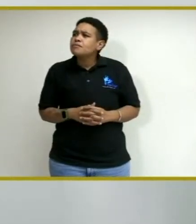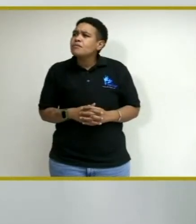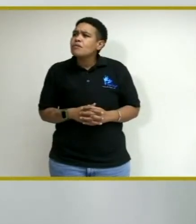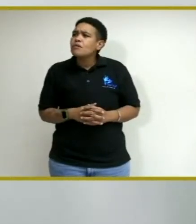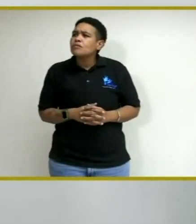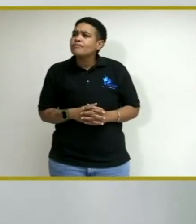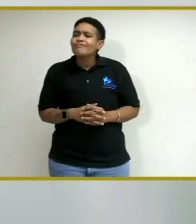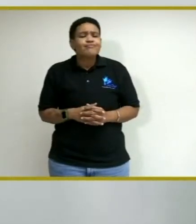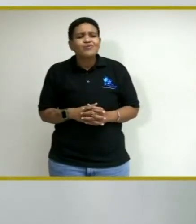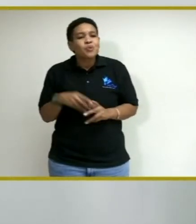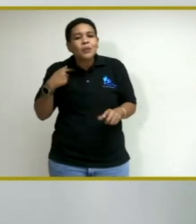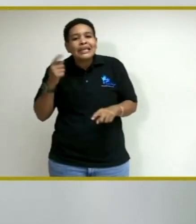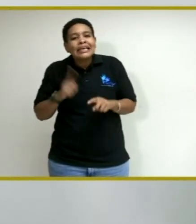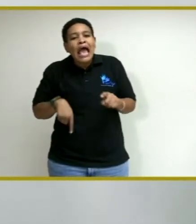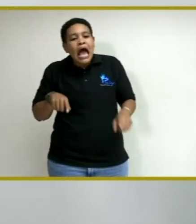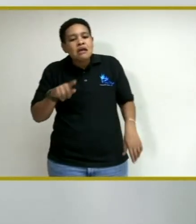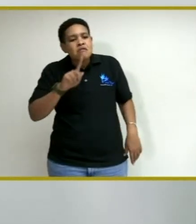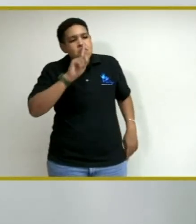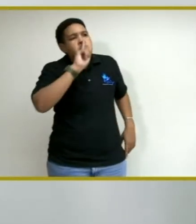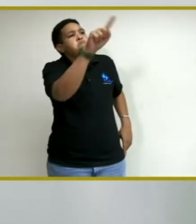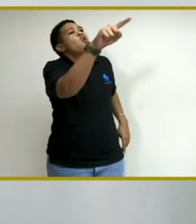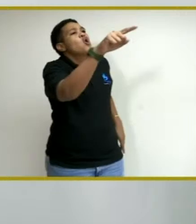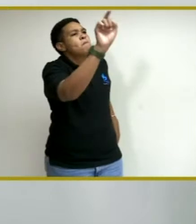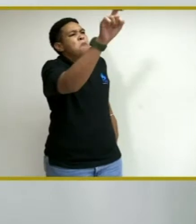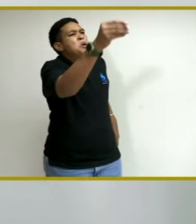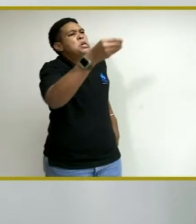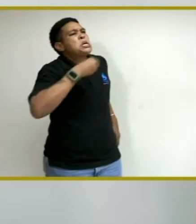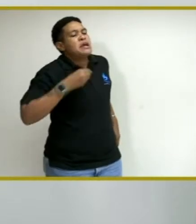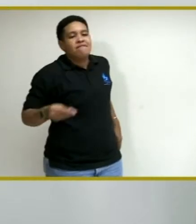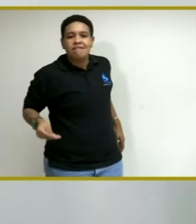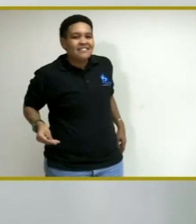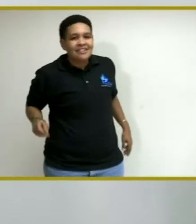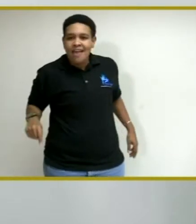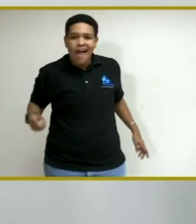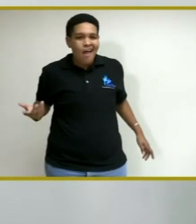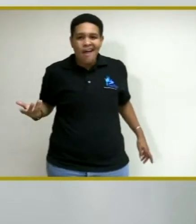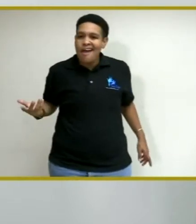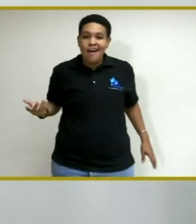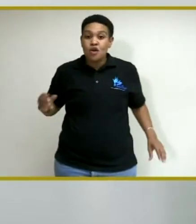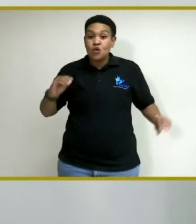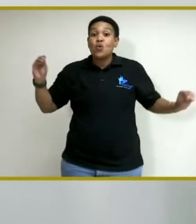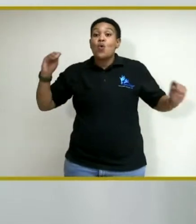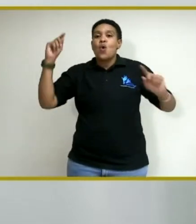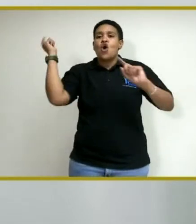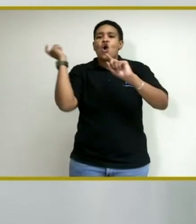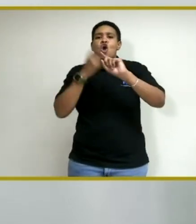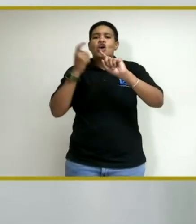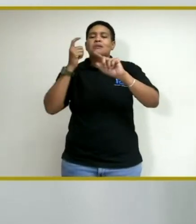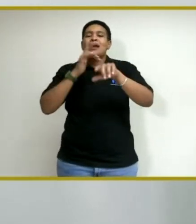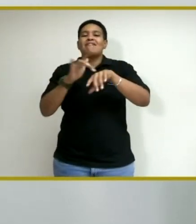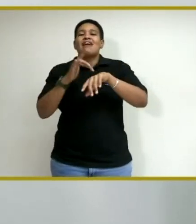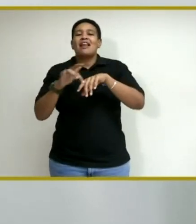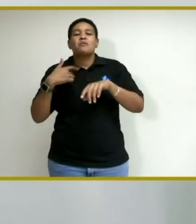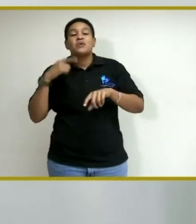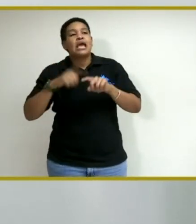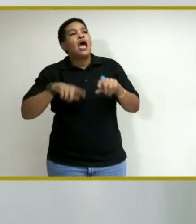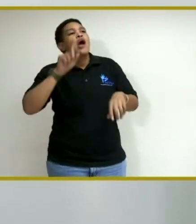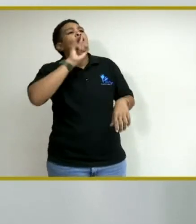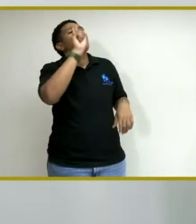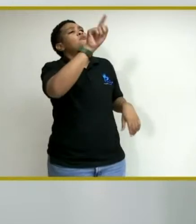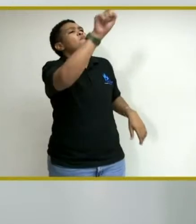we can't demand, and there is no automatic availability. And as I said, we can't